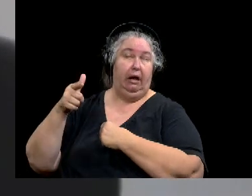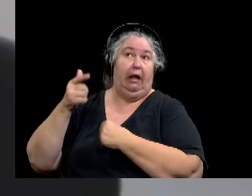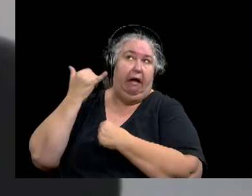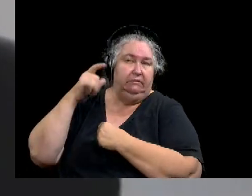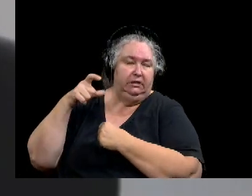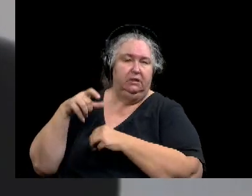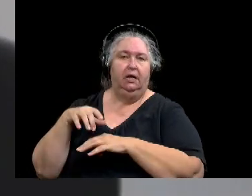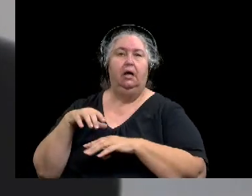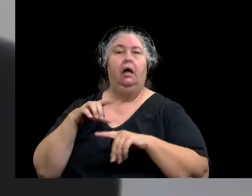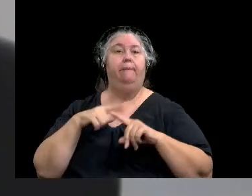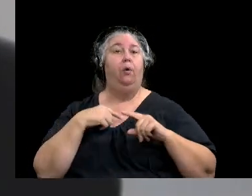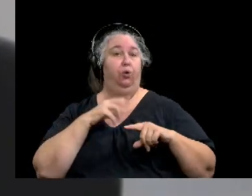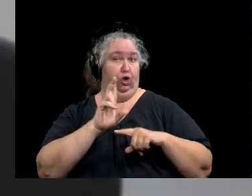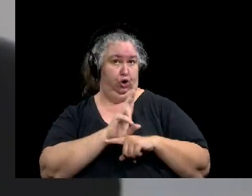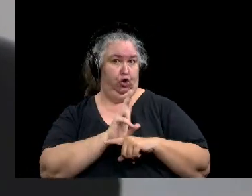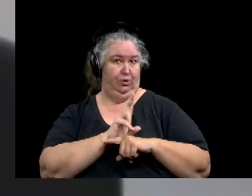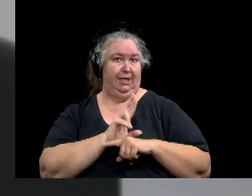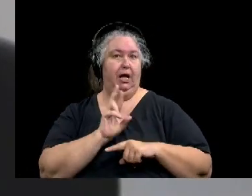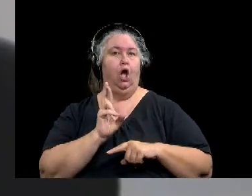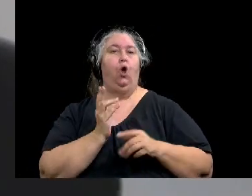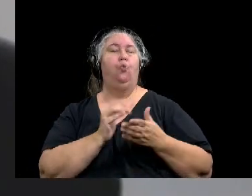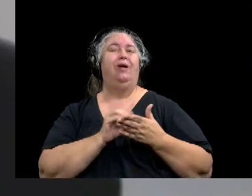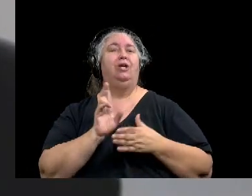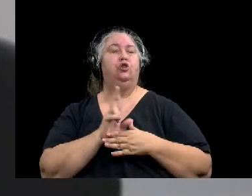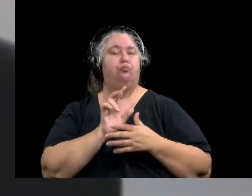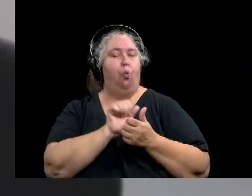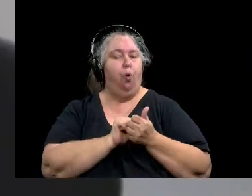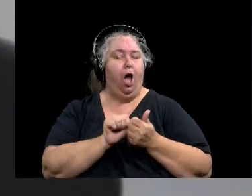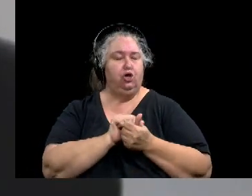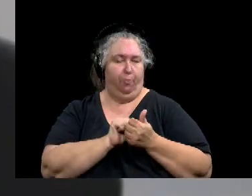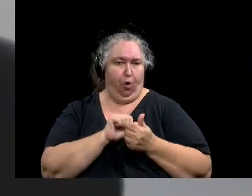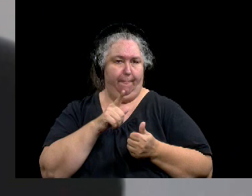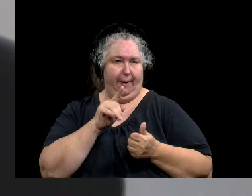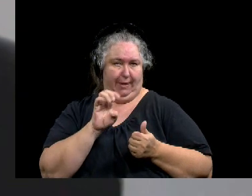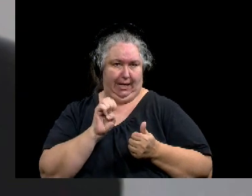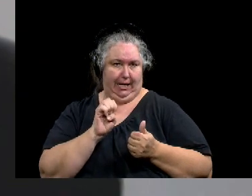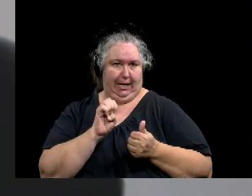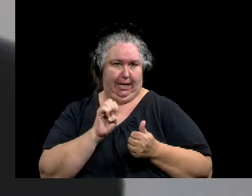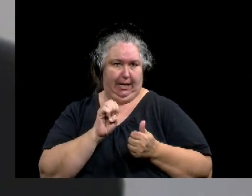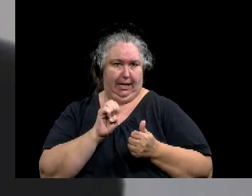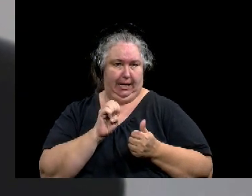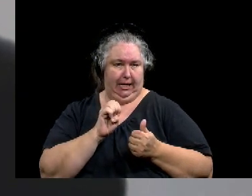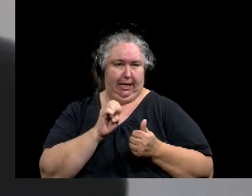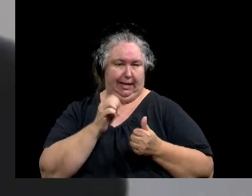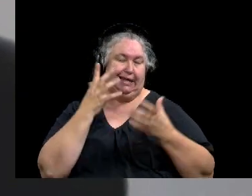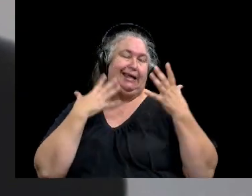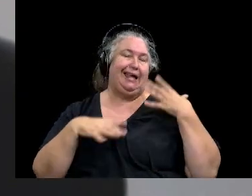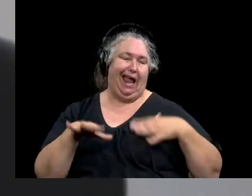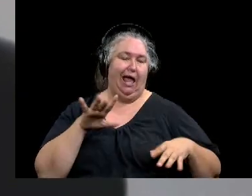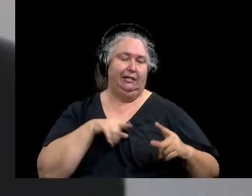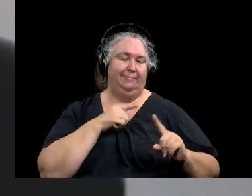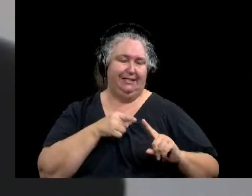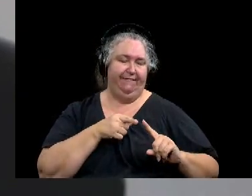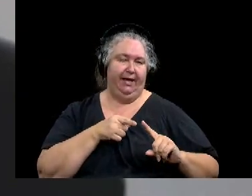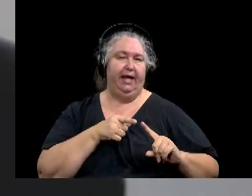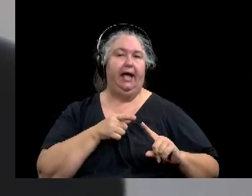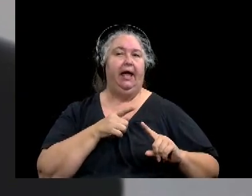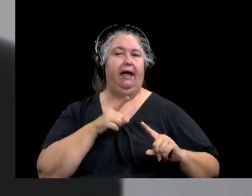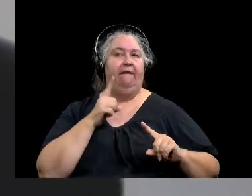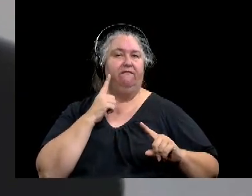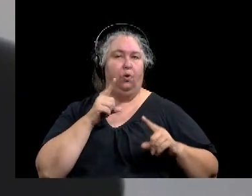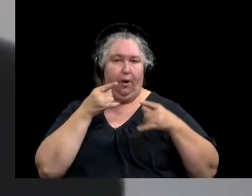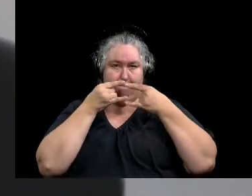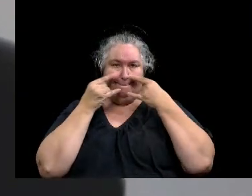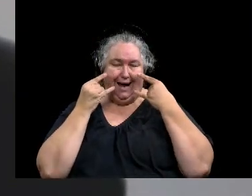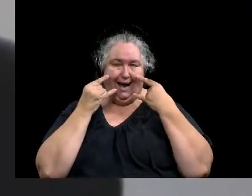And we are using reusable, washable PPE gowns specifically. And then as far as the